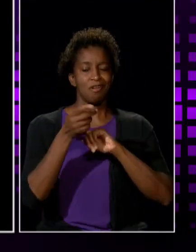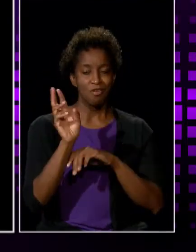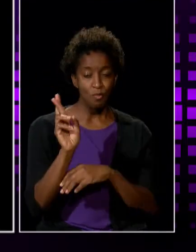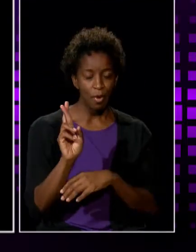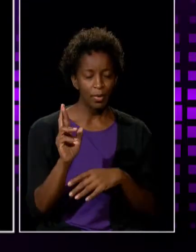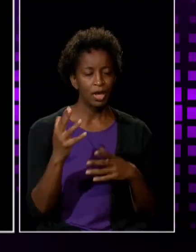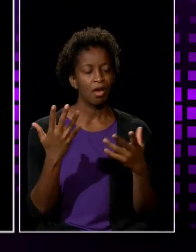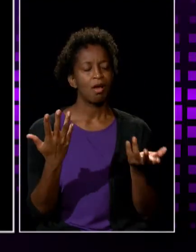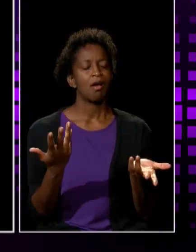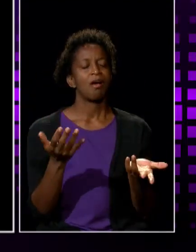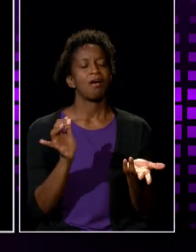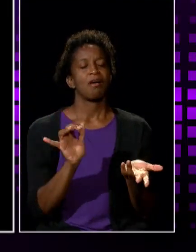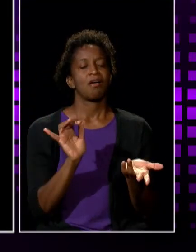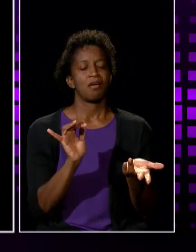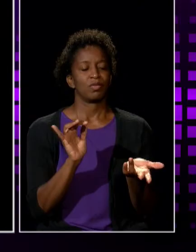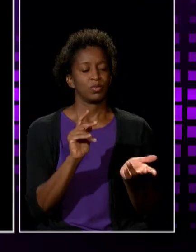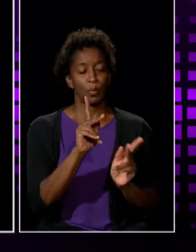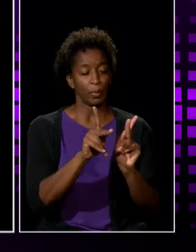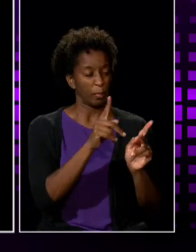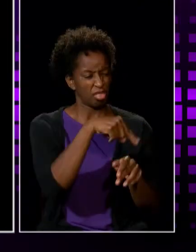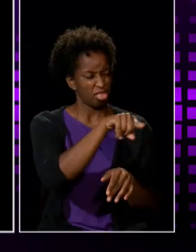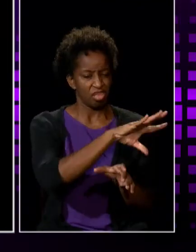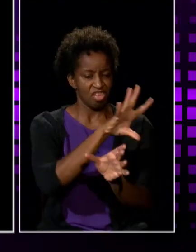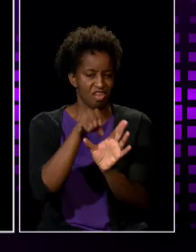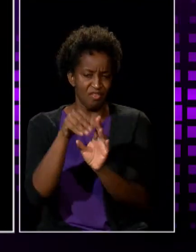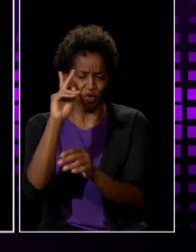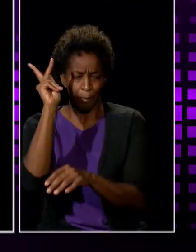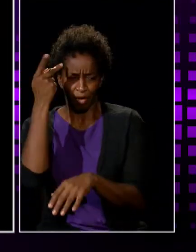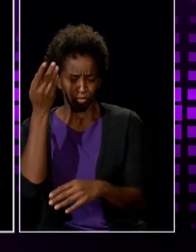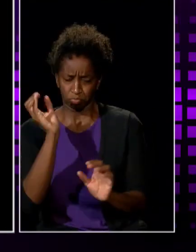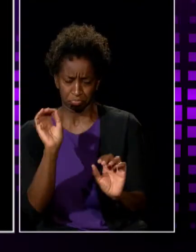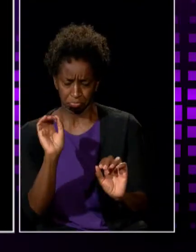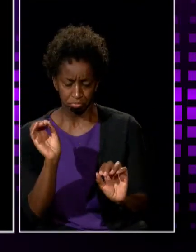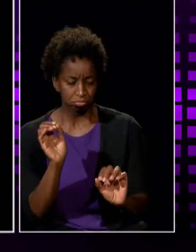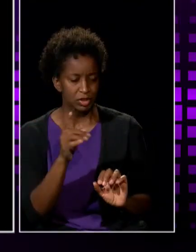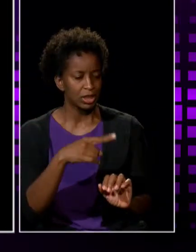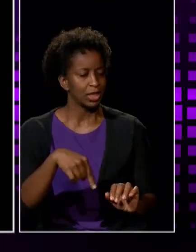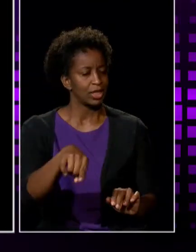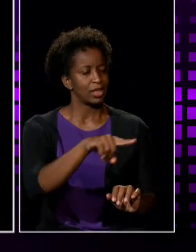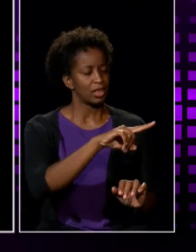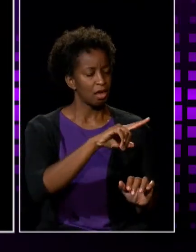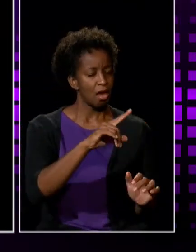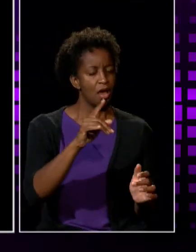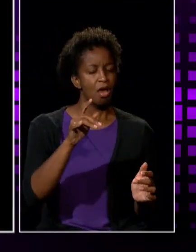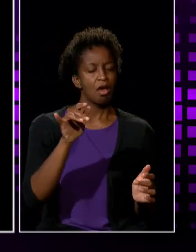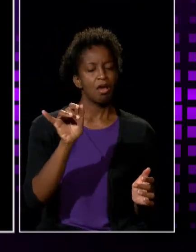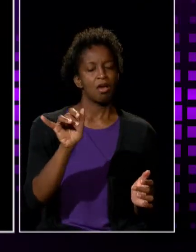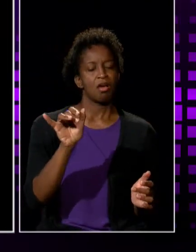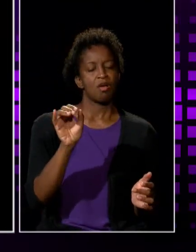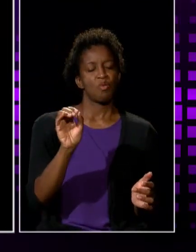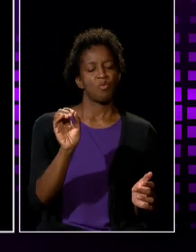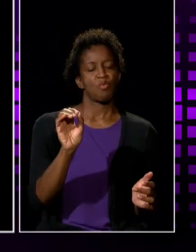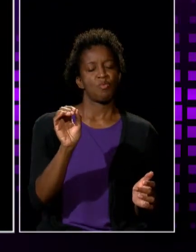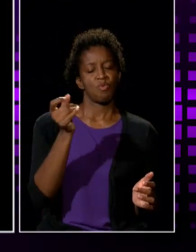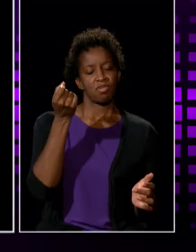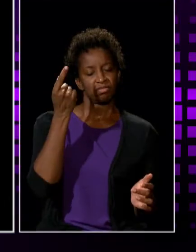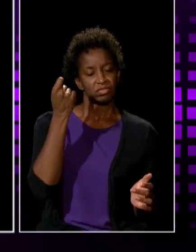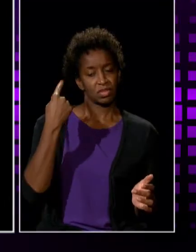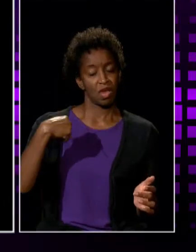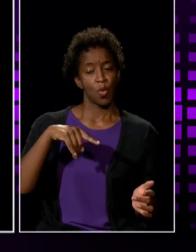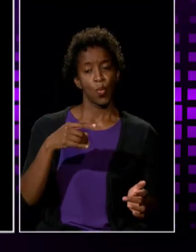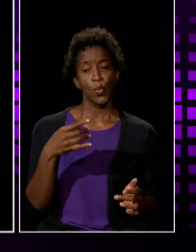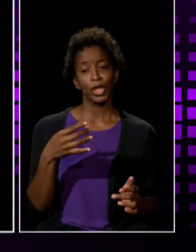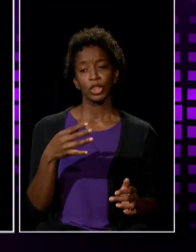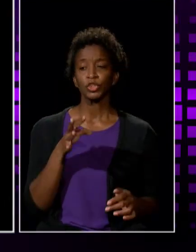we can move from just talking and sharing ideas to